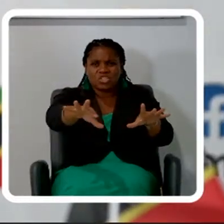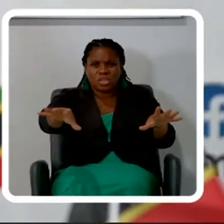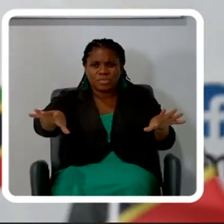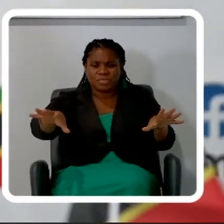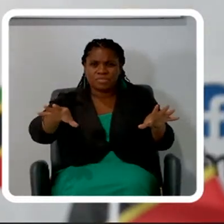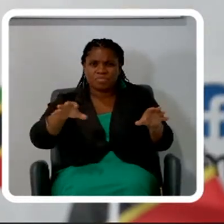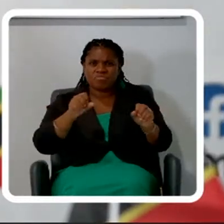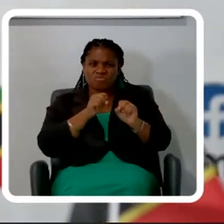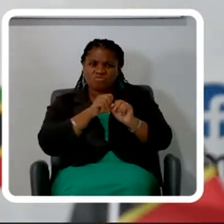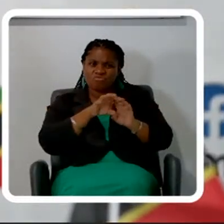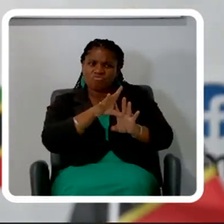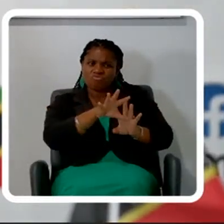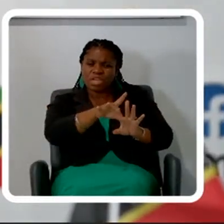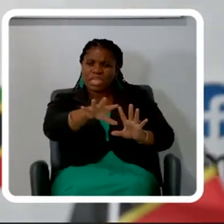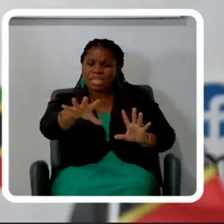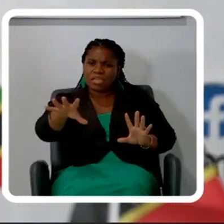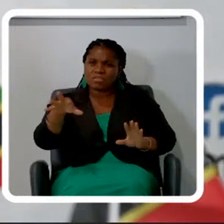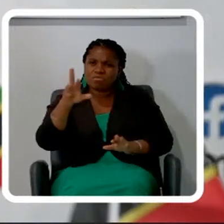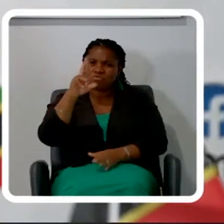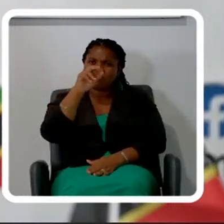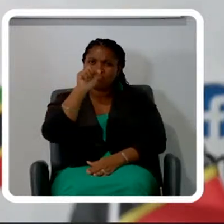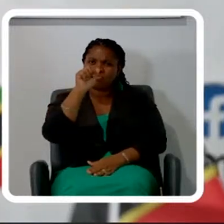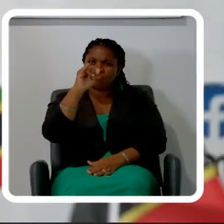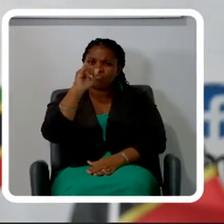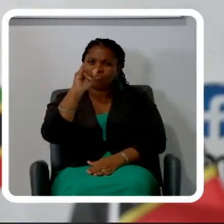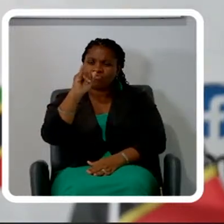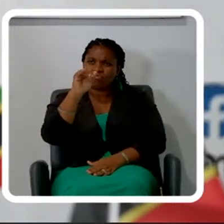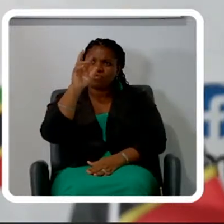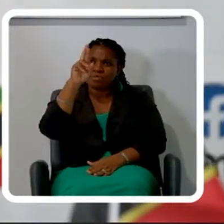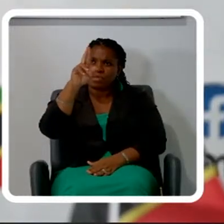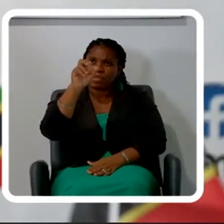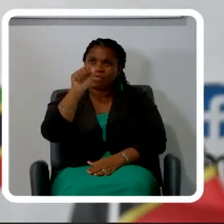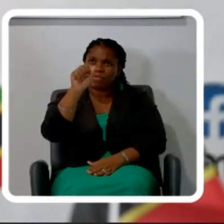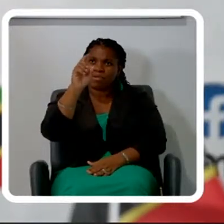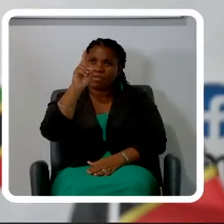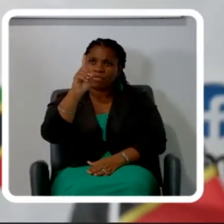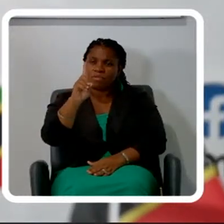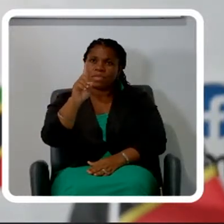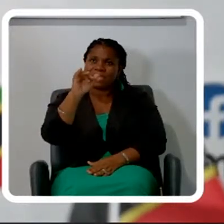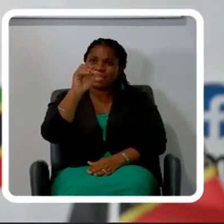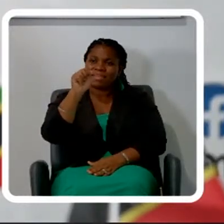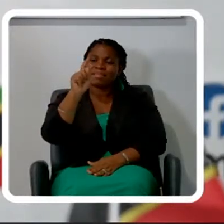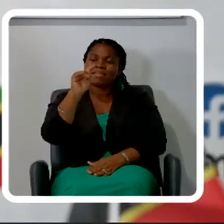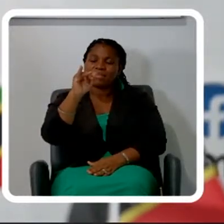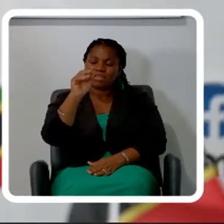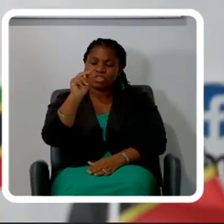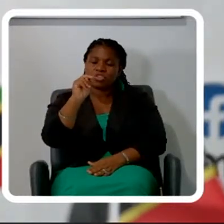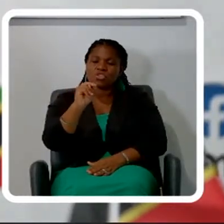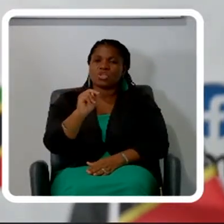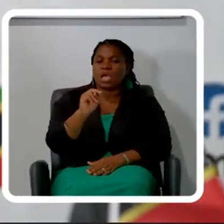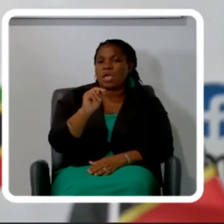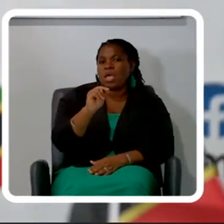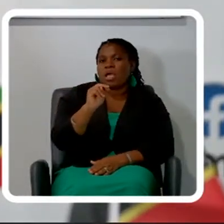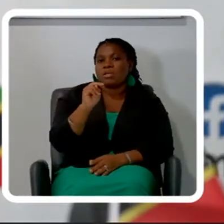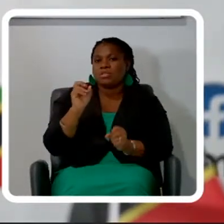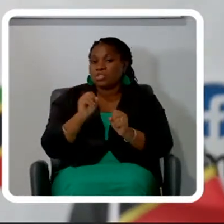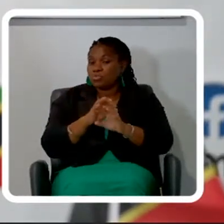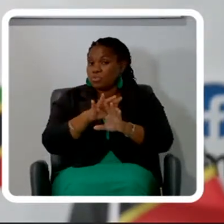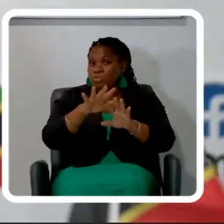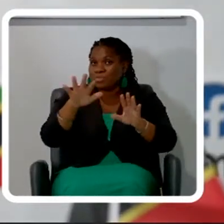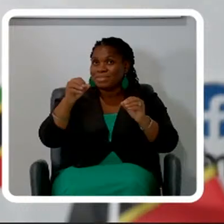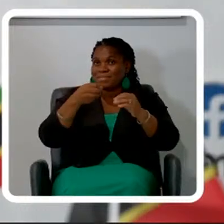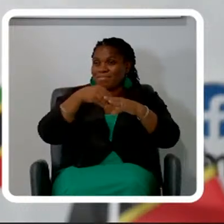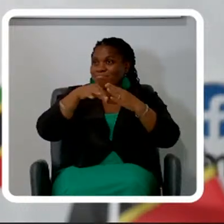the hospital, and they're doing an excellent job with a support team. We now need to step it up. So we are going to do